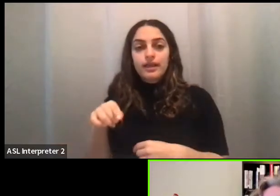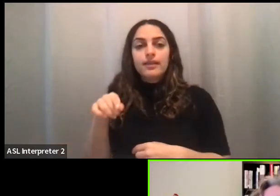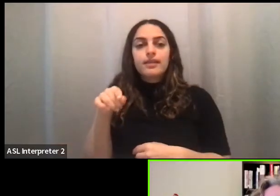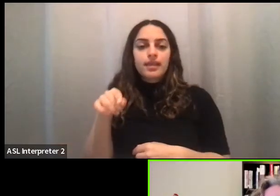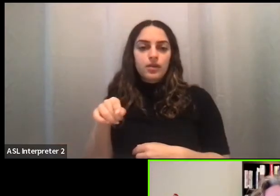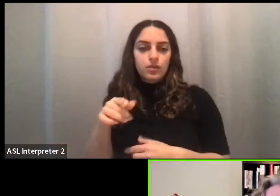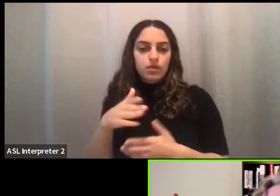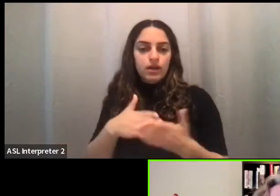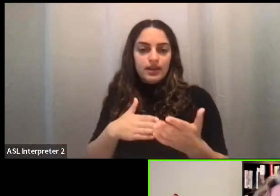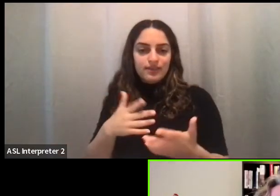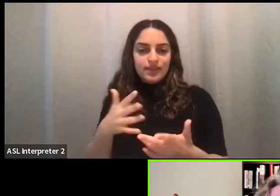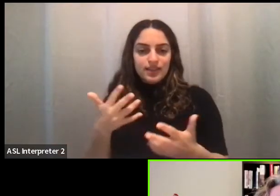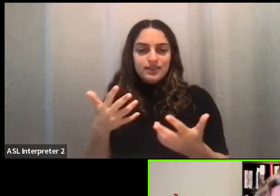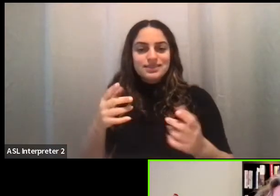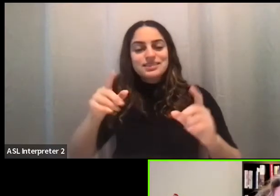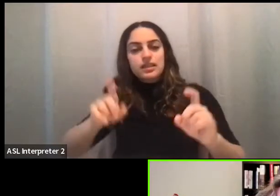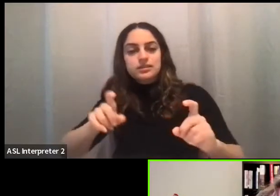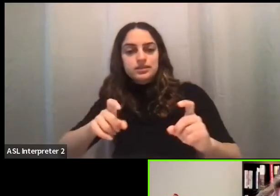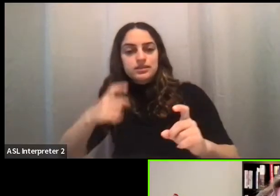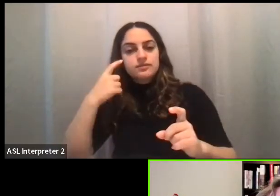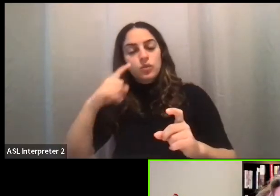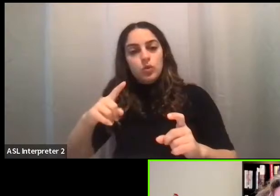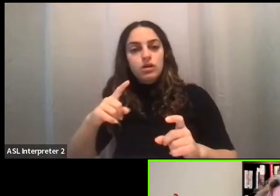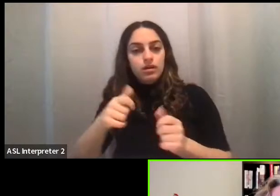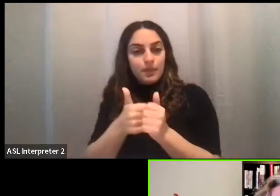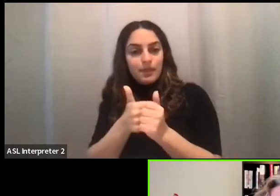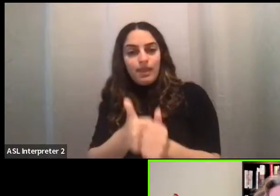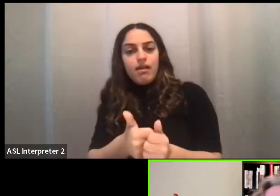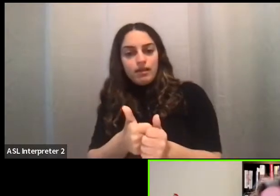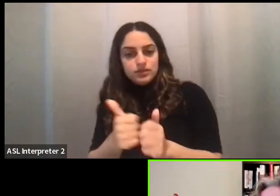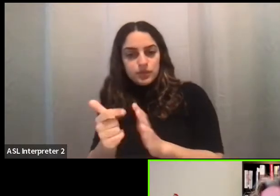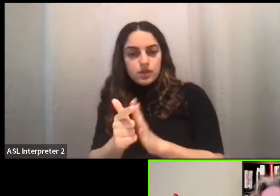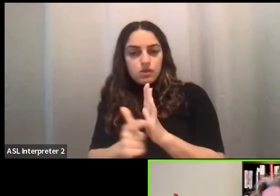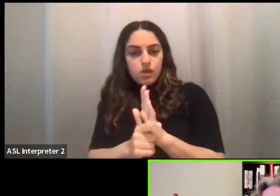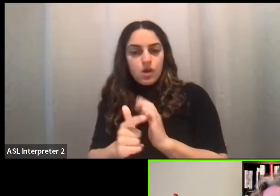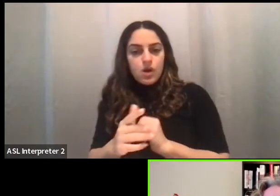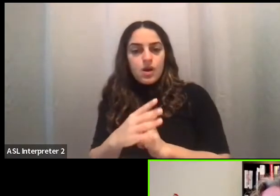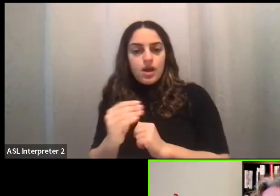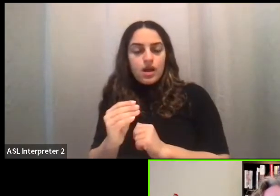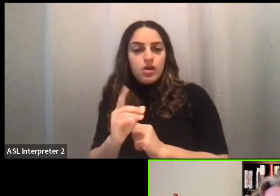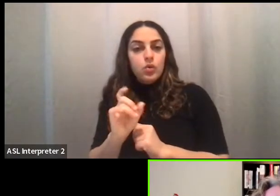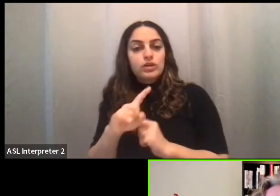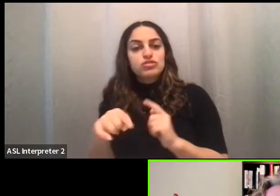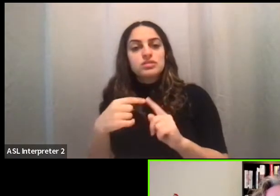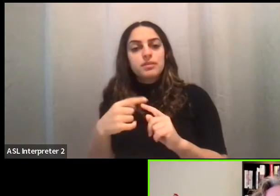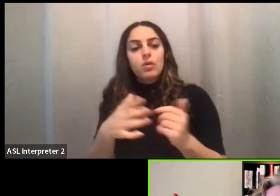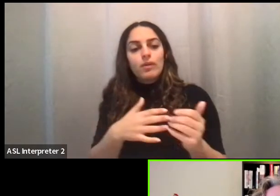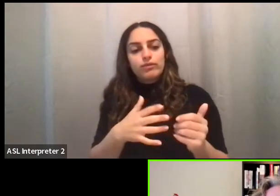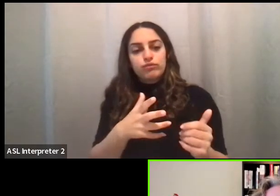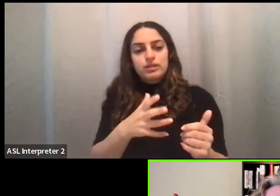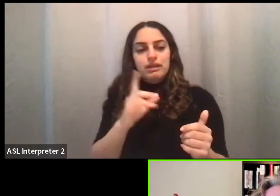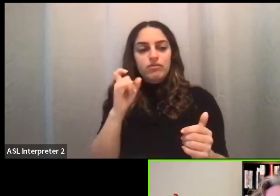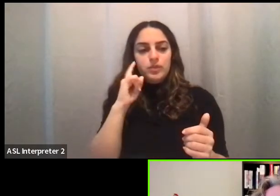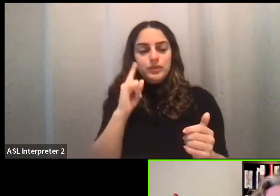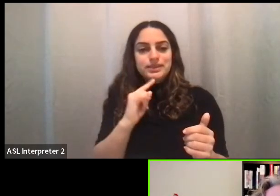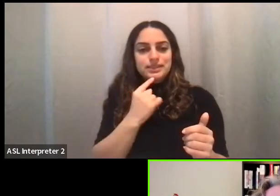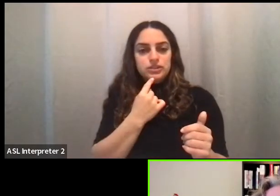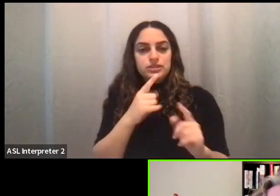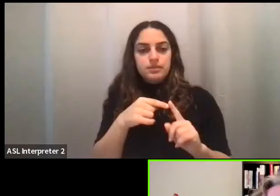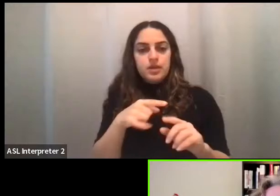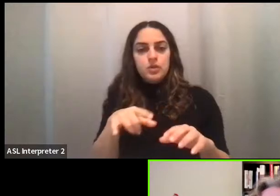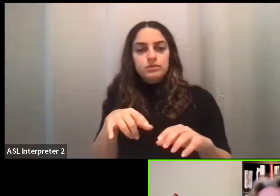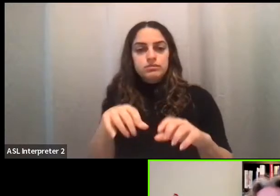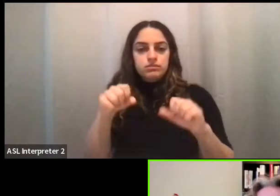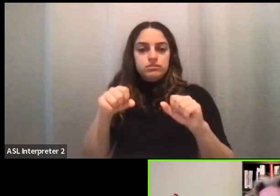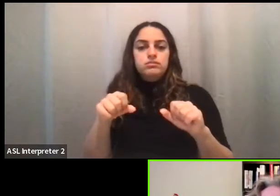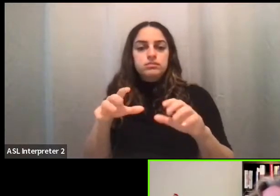litmus test for compliance with the law and questions about whether the government was serious and taking on racism and